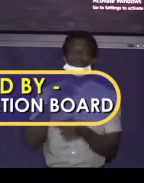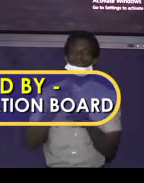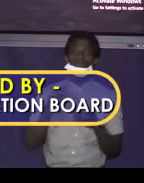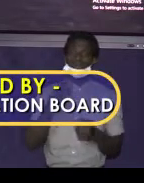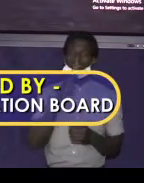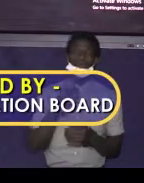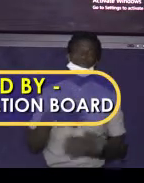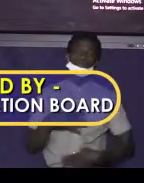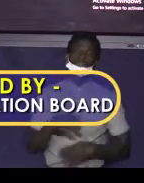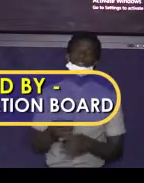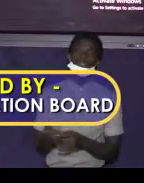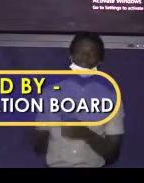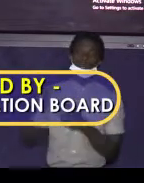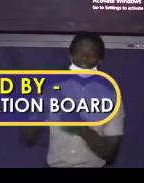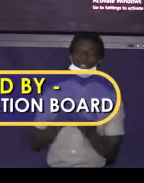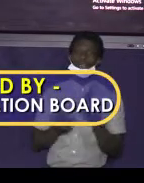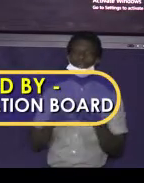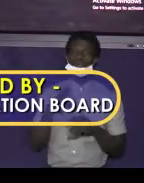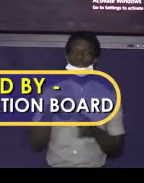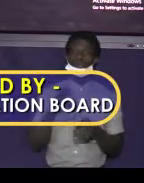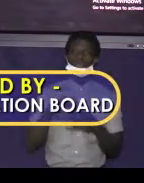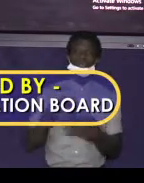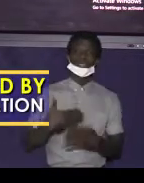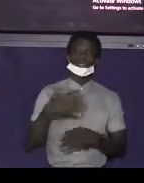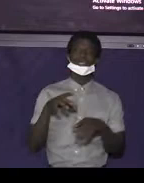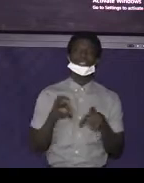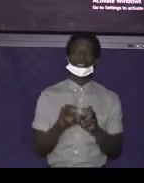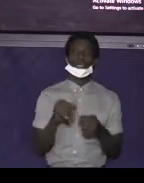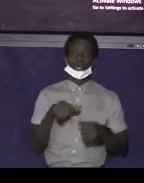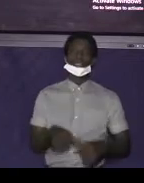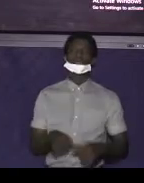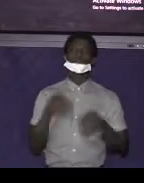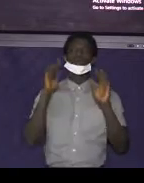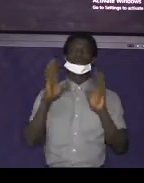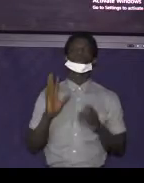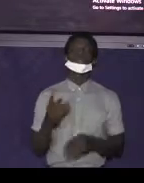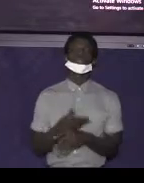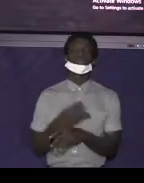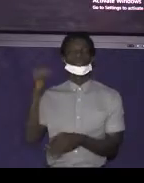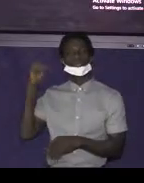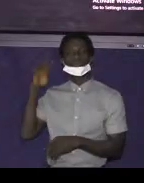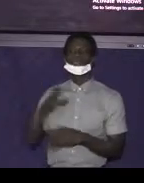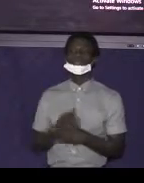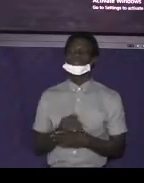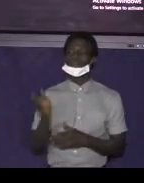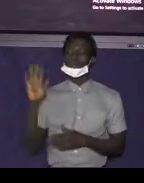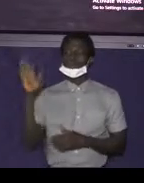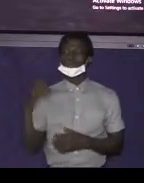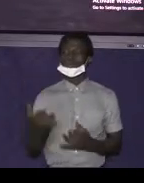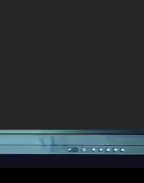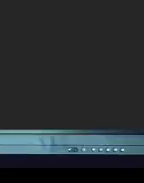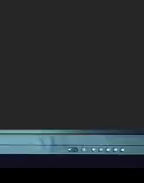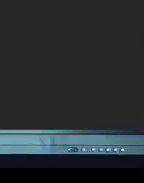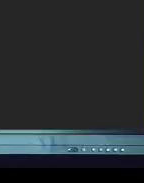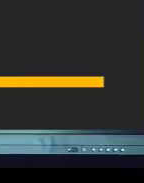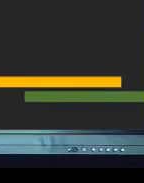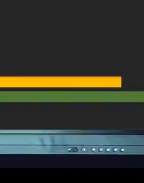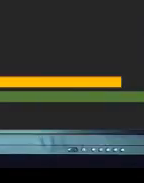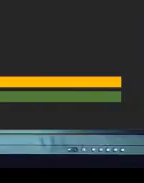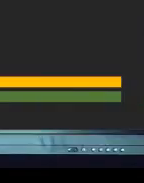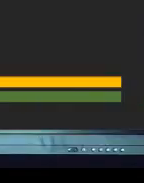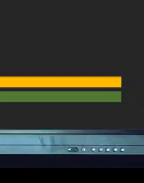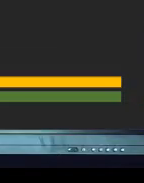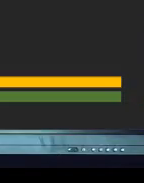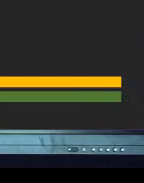interesting, of course. Till I come your way in the next class, remain wonderful mathematicians. Bye-bye now.